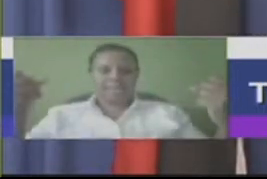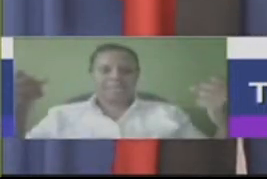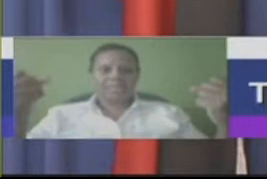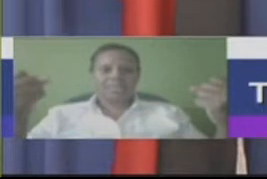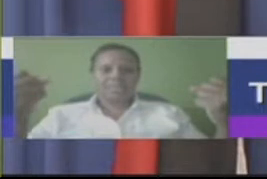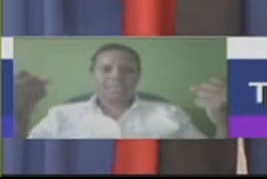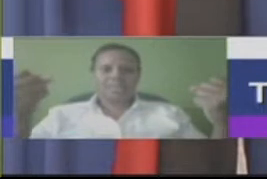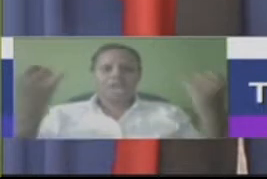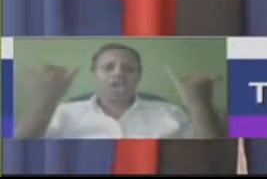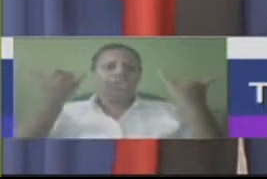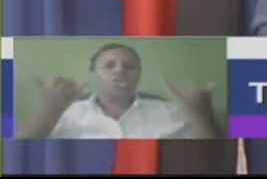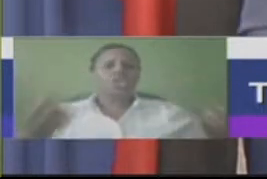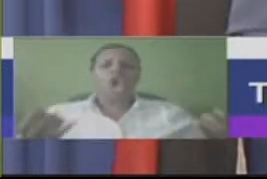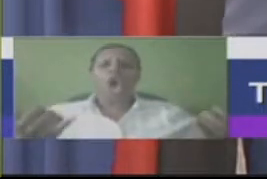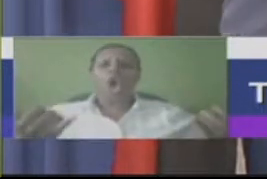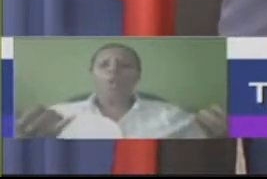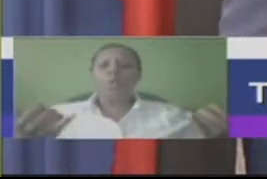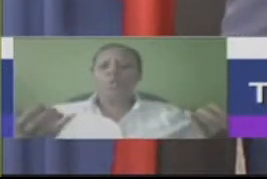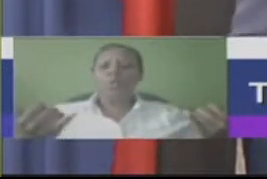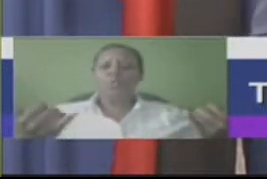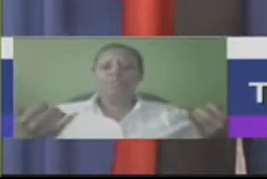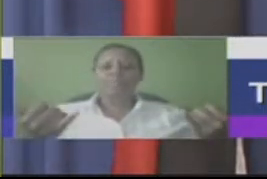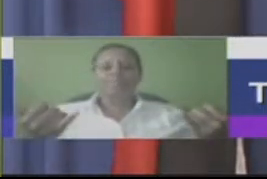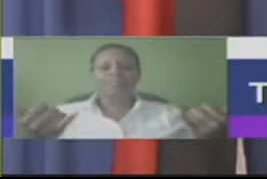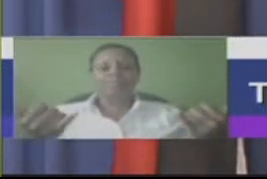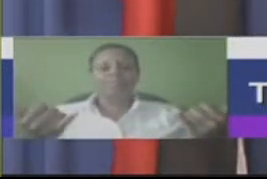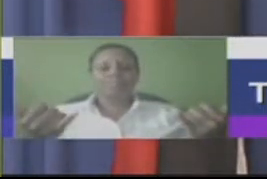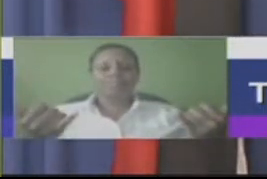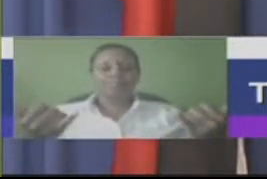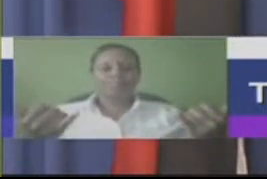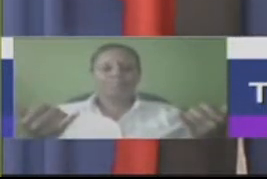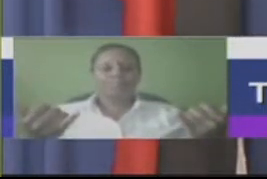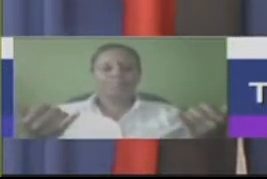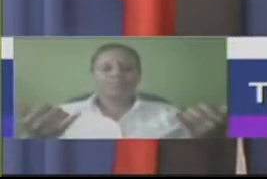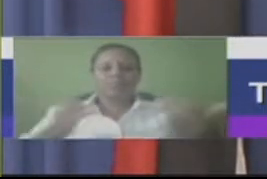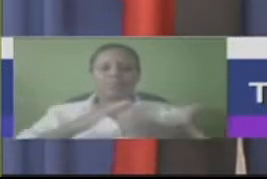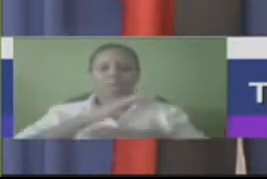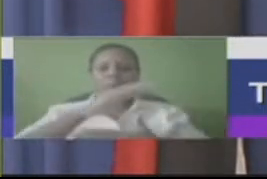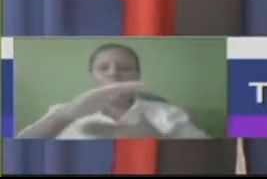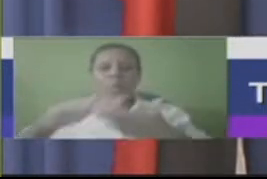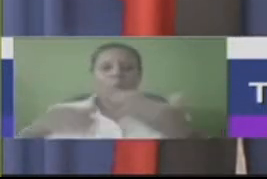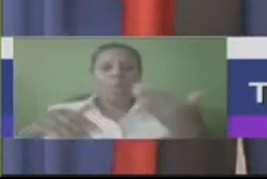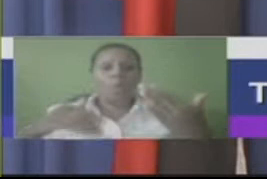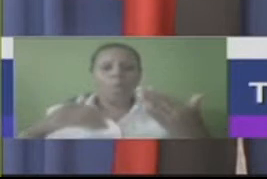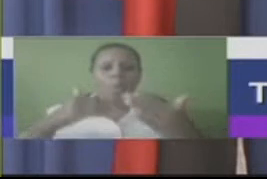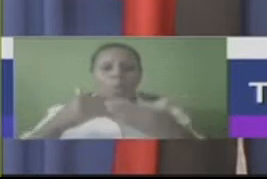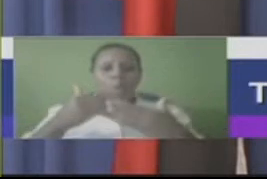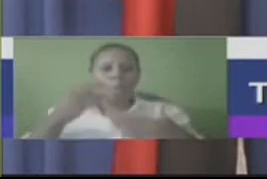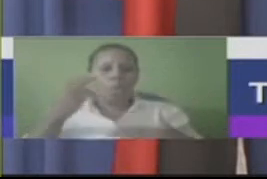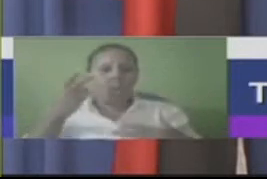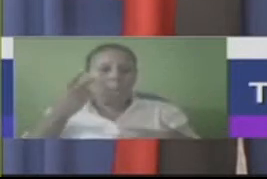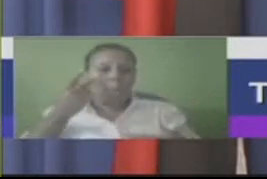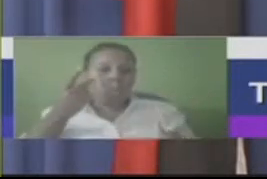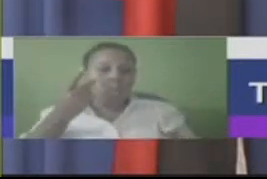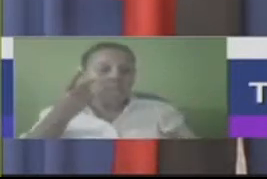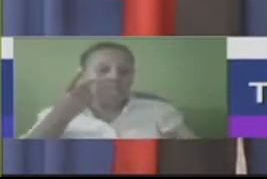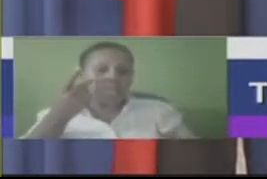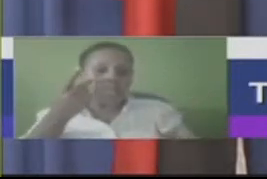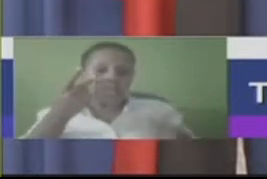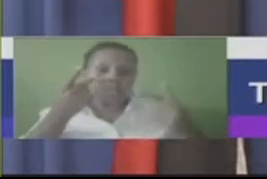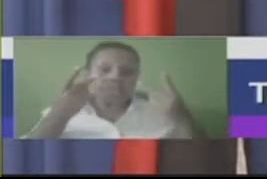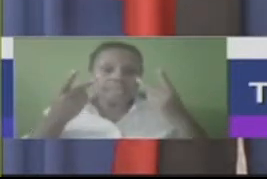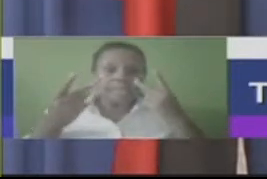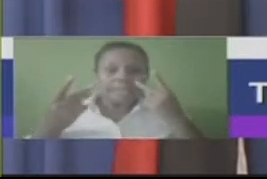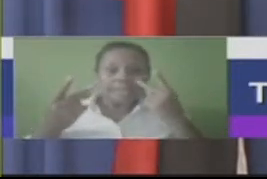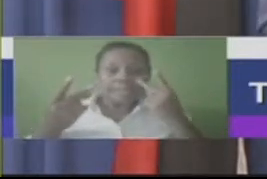time when we also are keeping our eyes on this whole question of the Delta